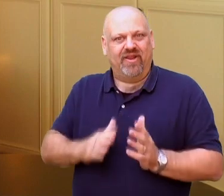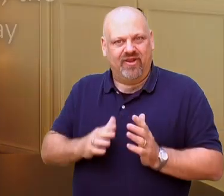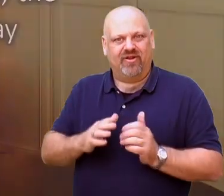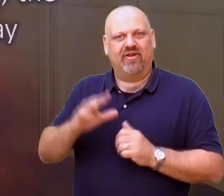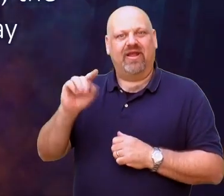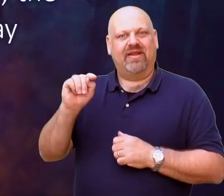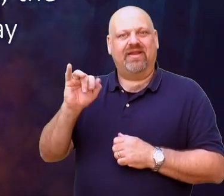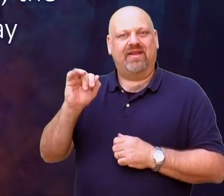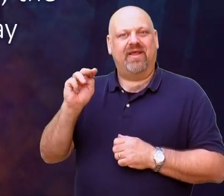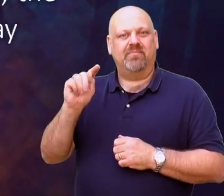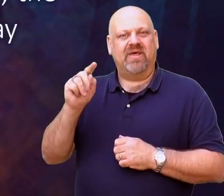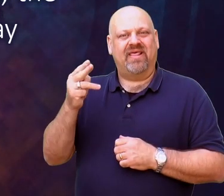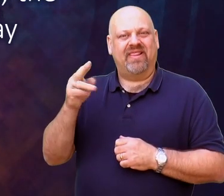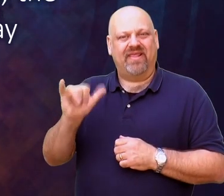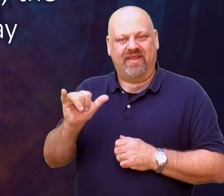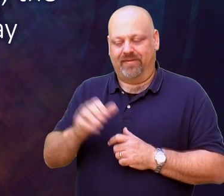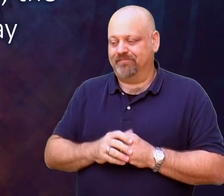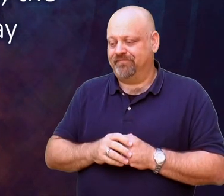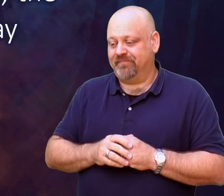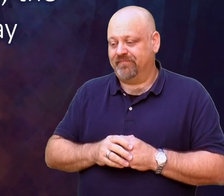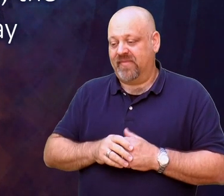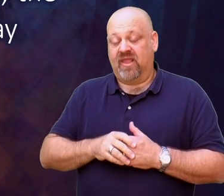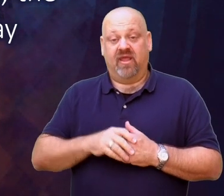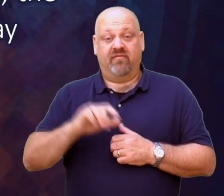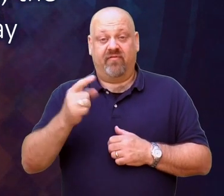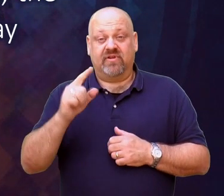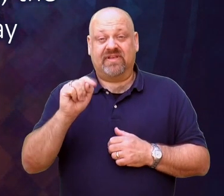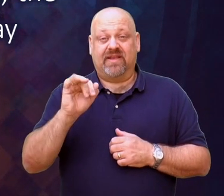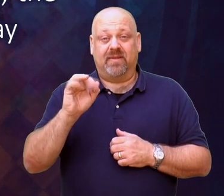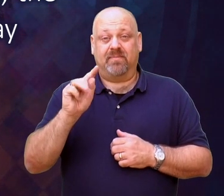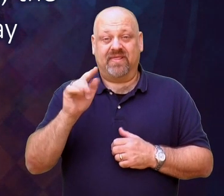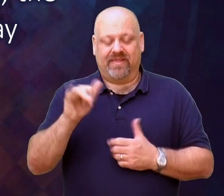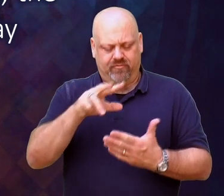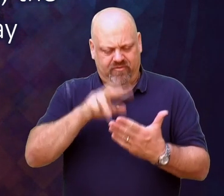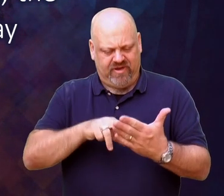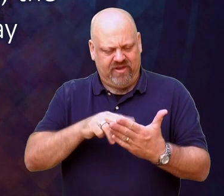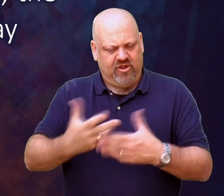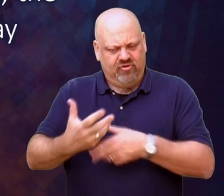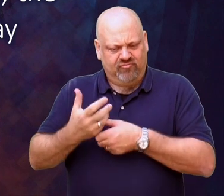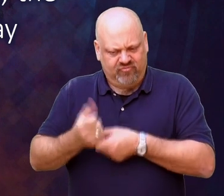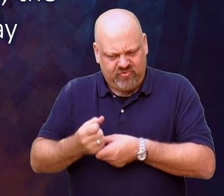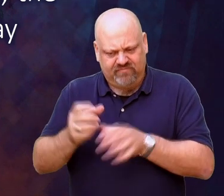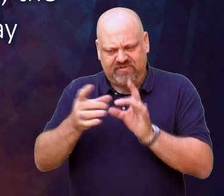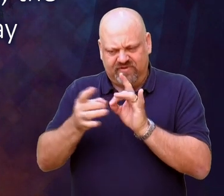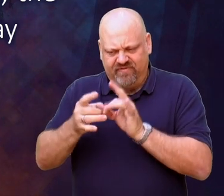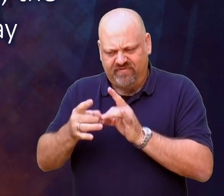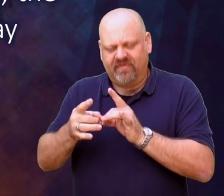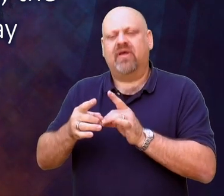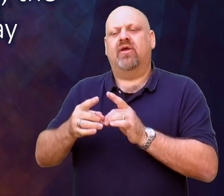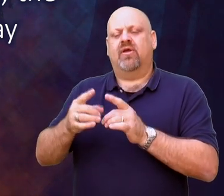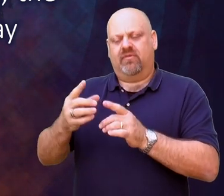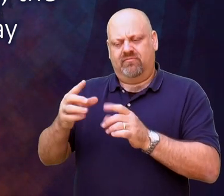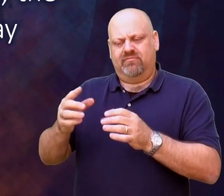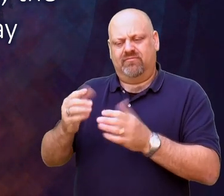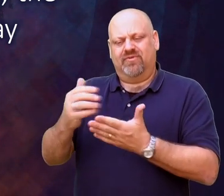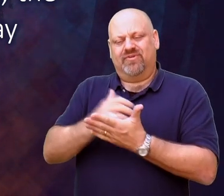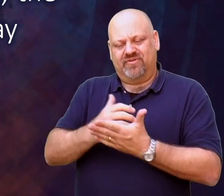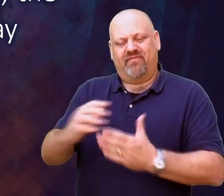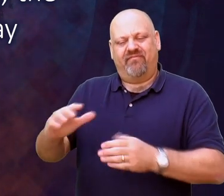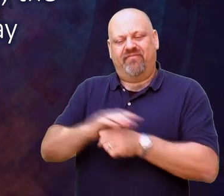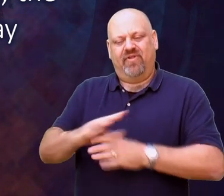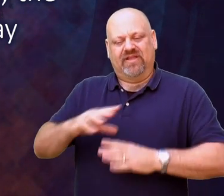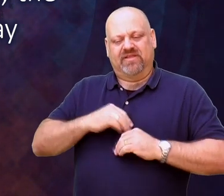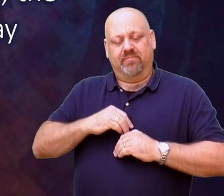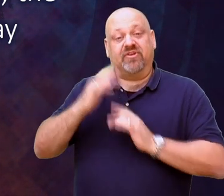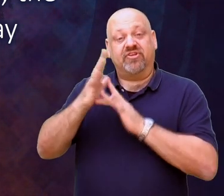read, here is a trustworthy saying that deserves full acceptance. Jesus Christ came into the world to save sinners,